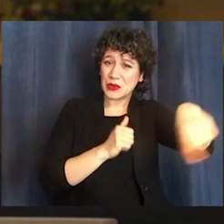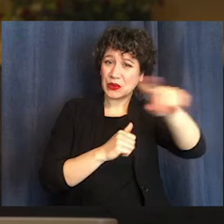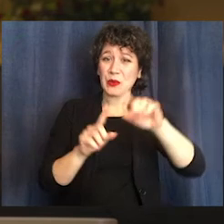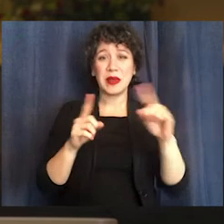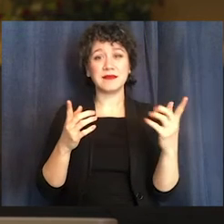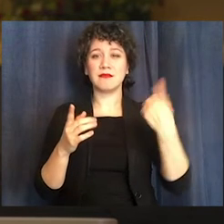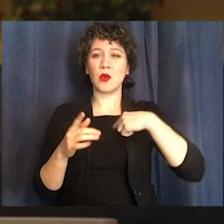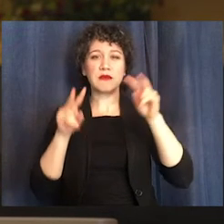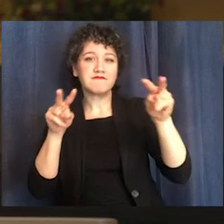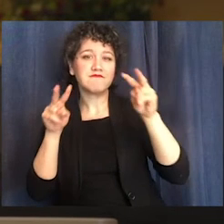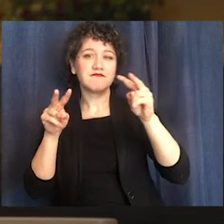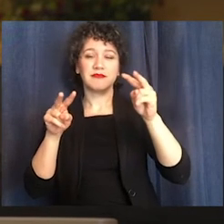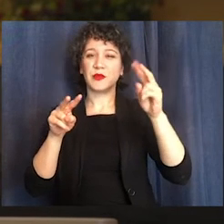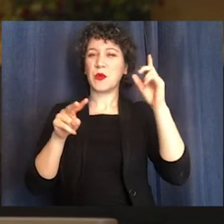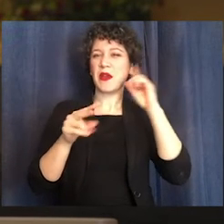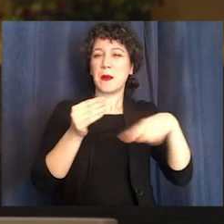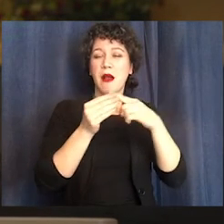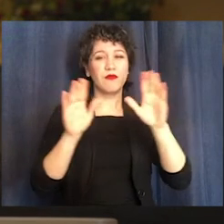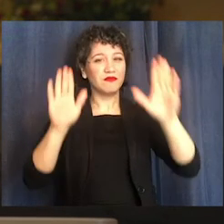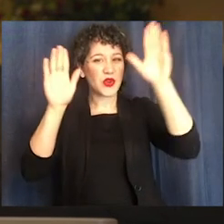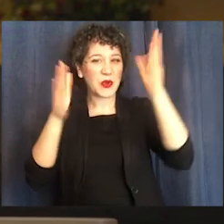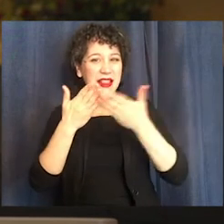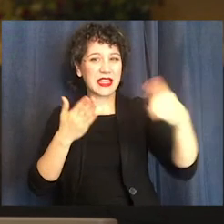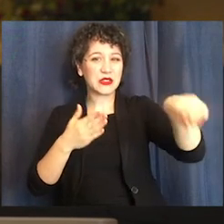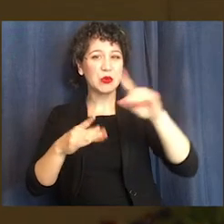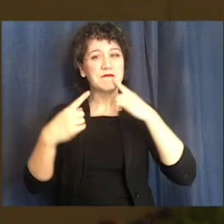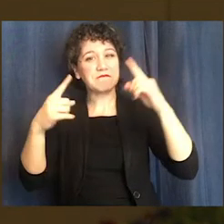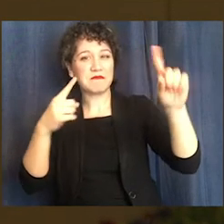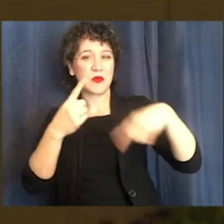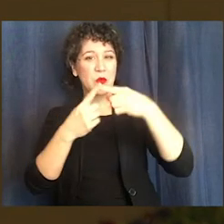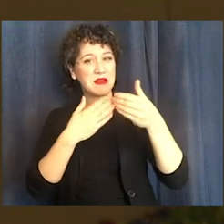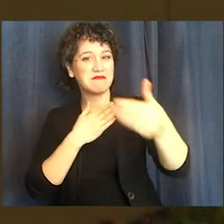you will go out and do and achieve after you leave Palmer High School.